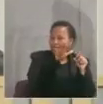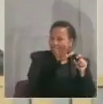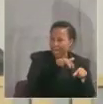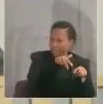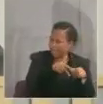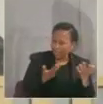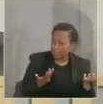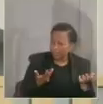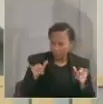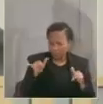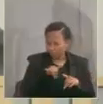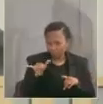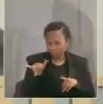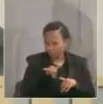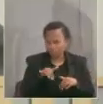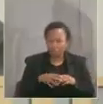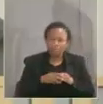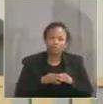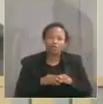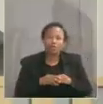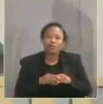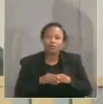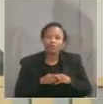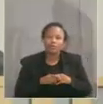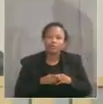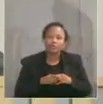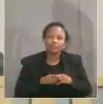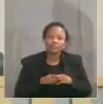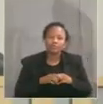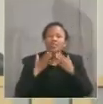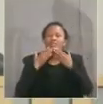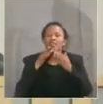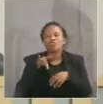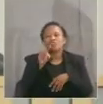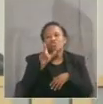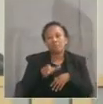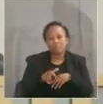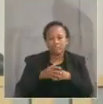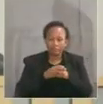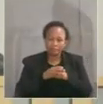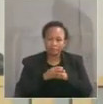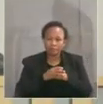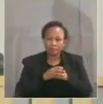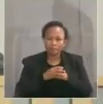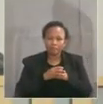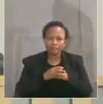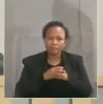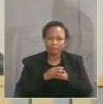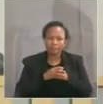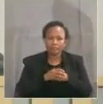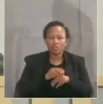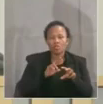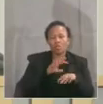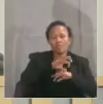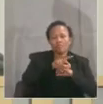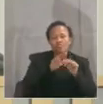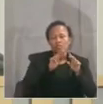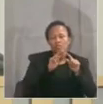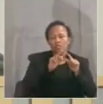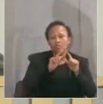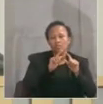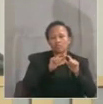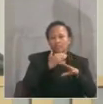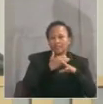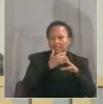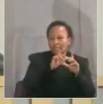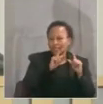Commission? Thank you, Chair. The provincial task team